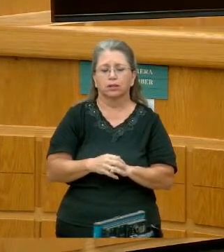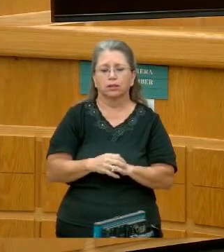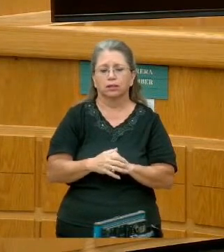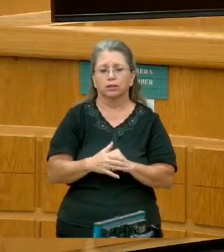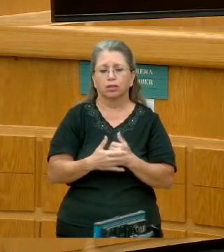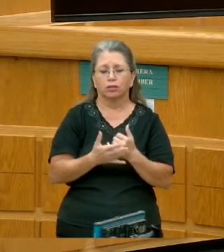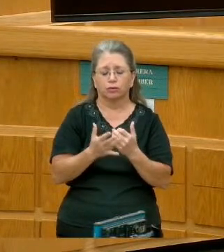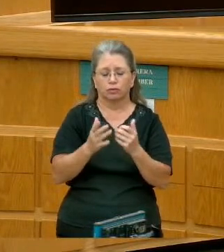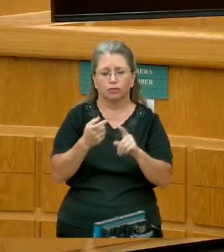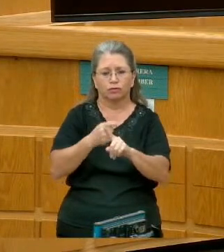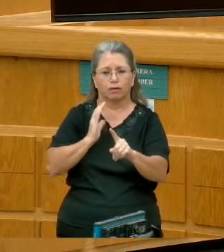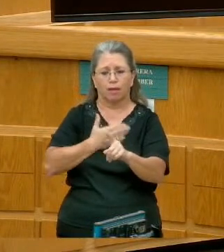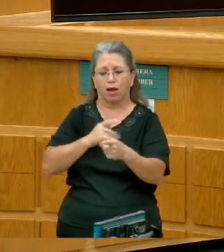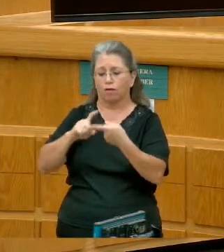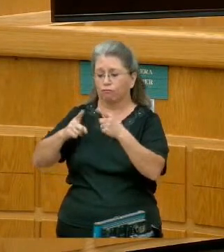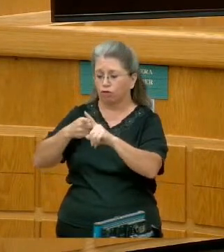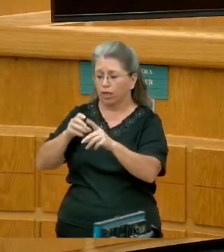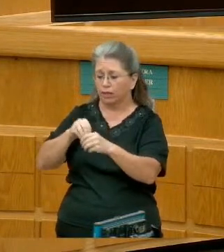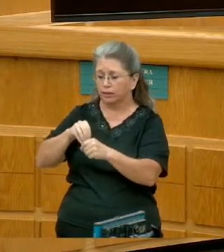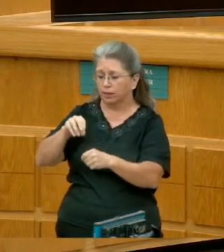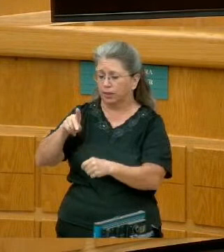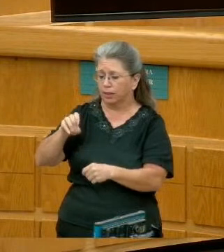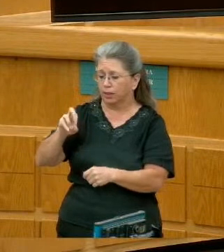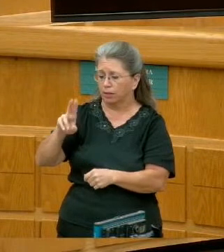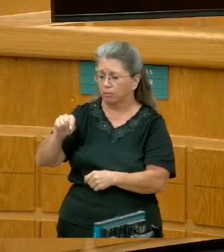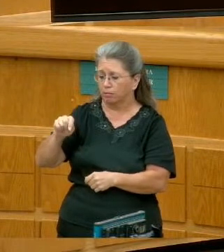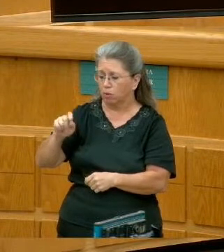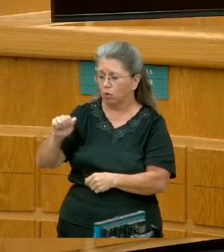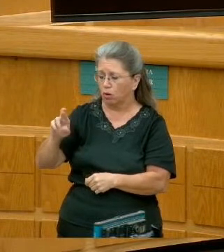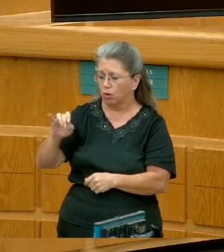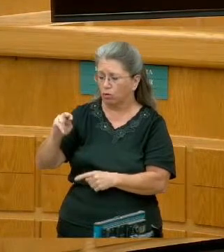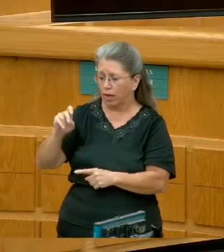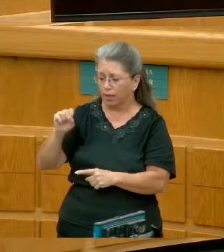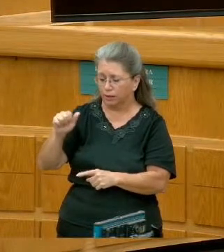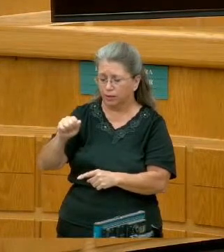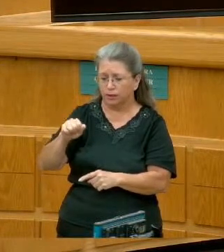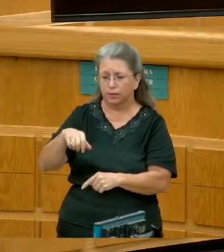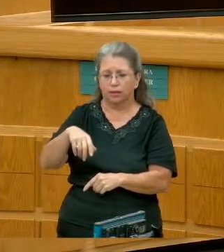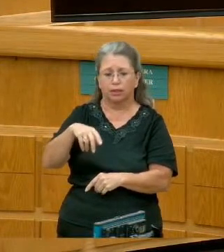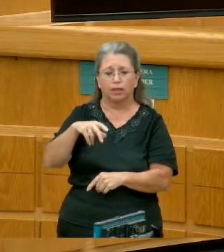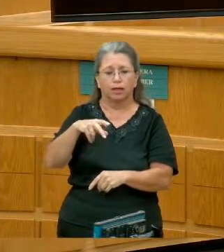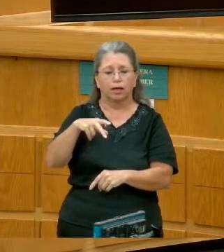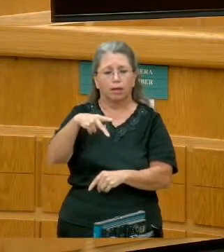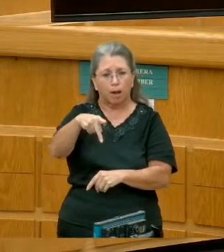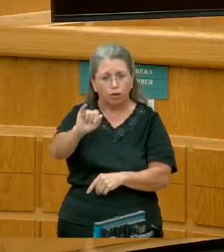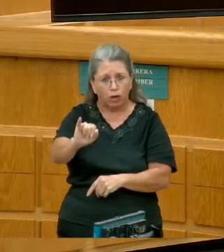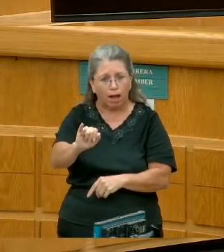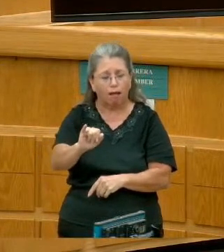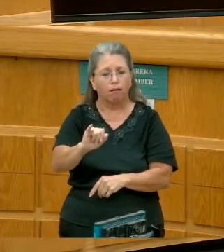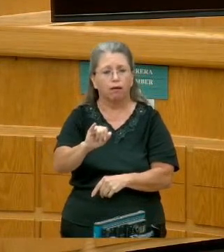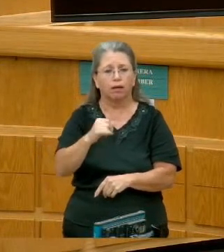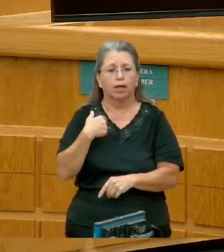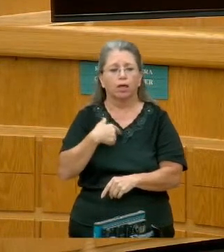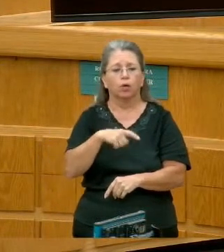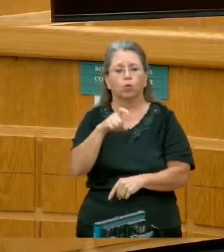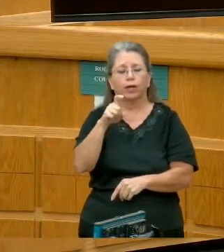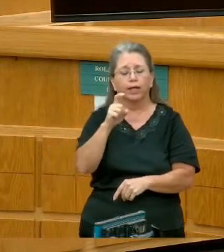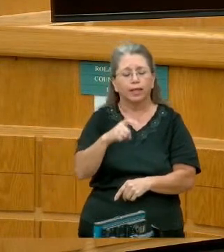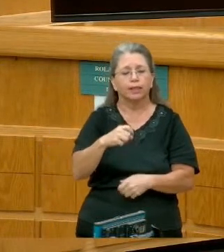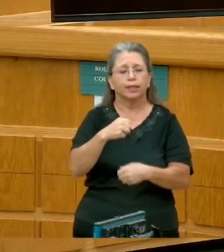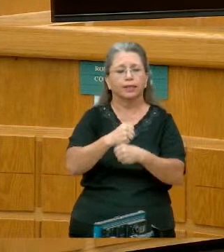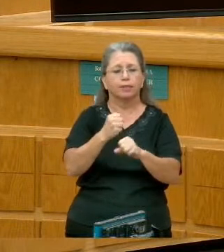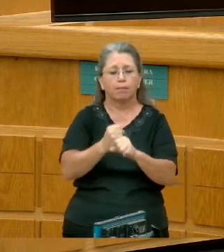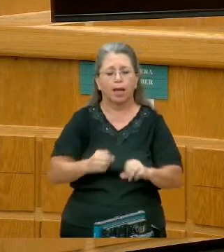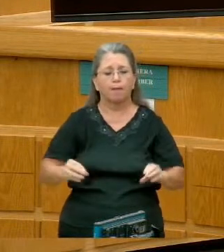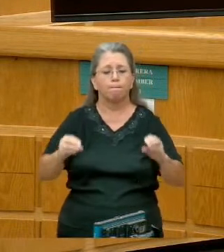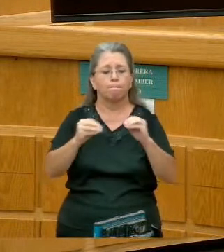Port Aransas to Padre Island, we need to make a better effort than